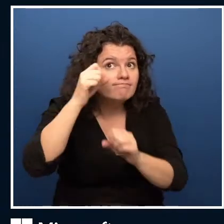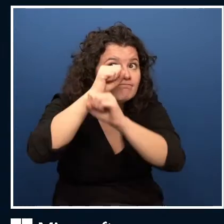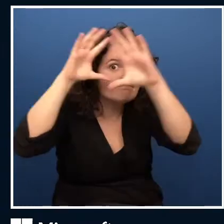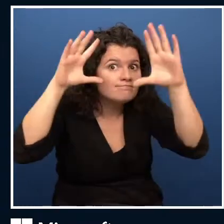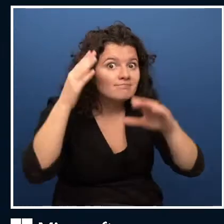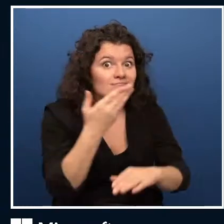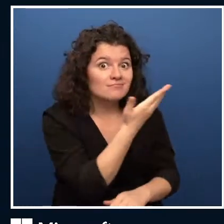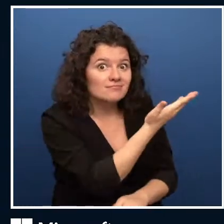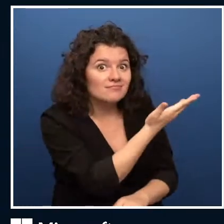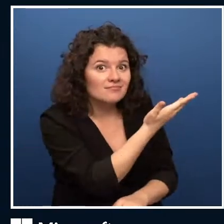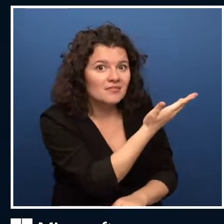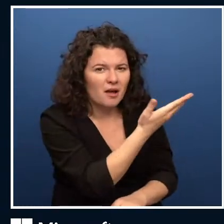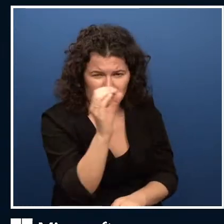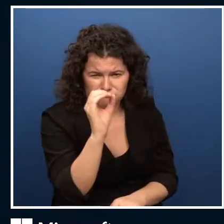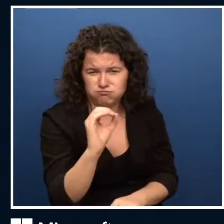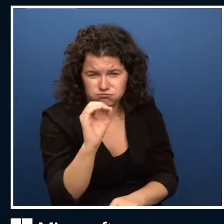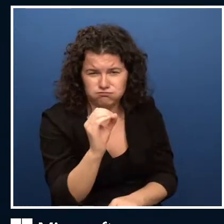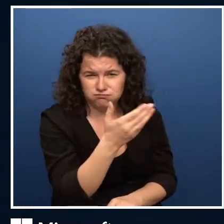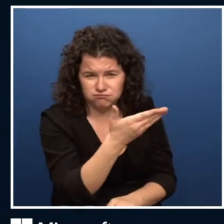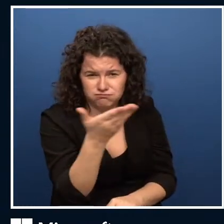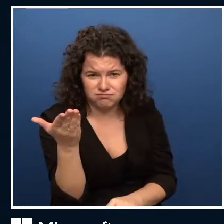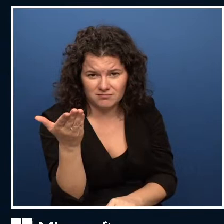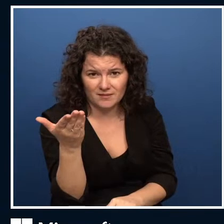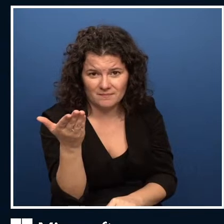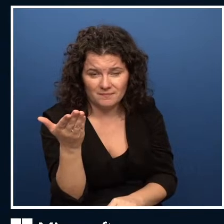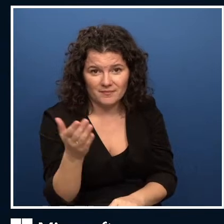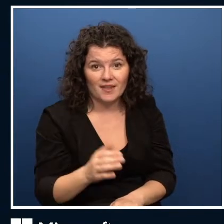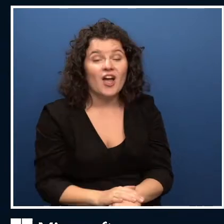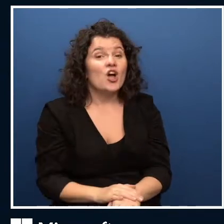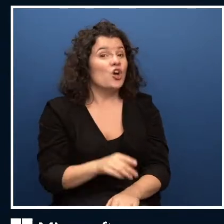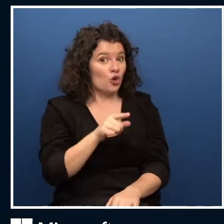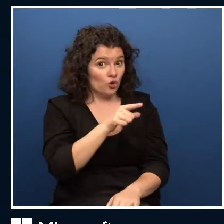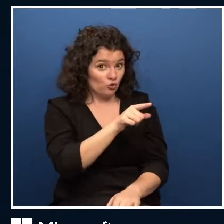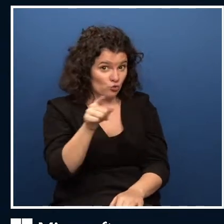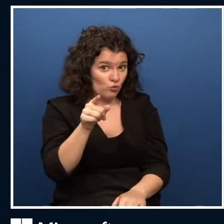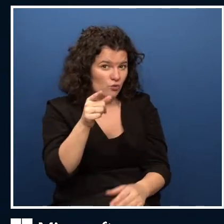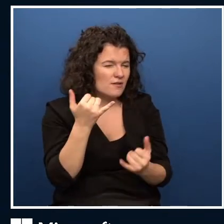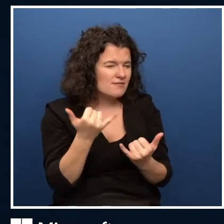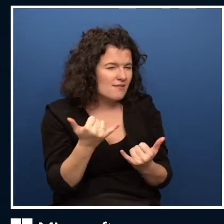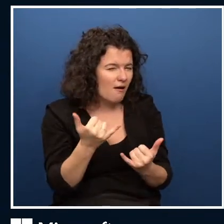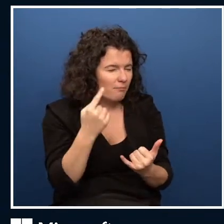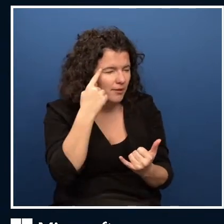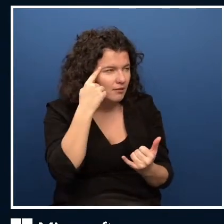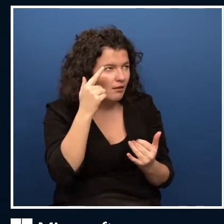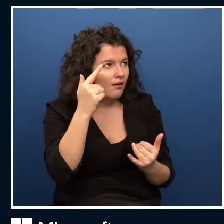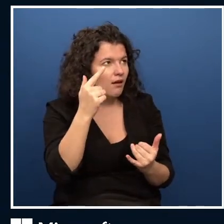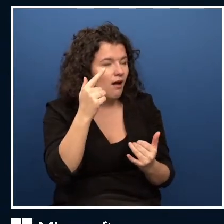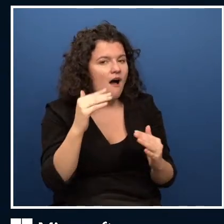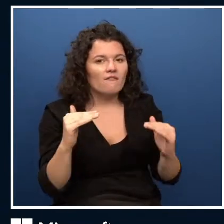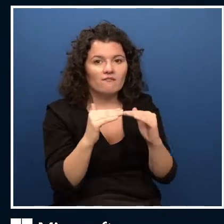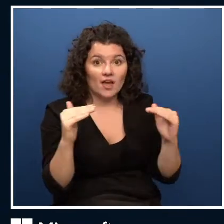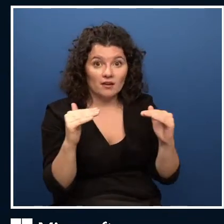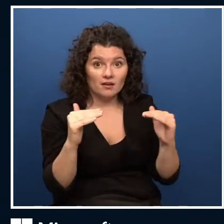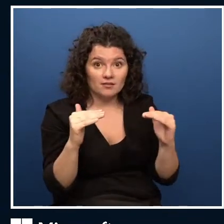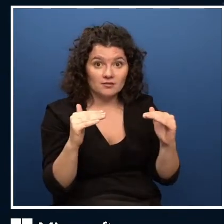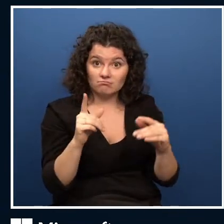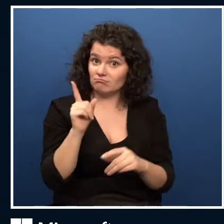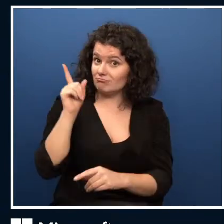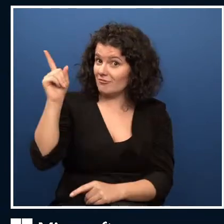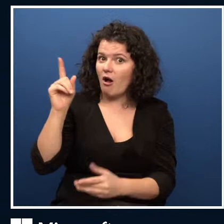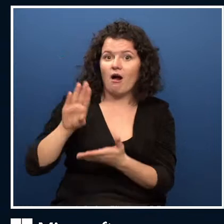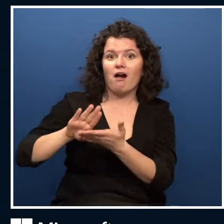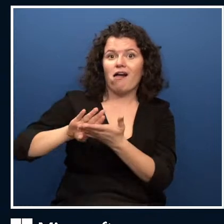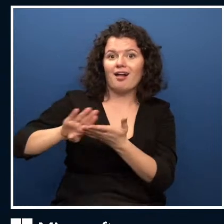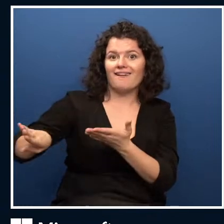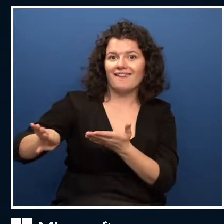trying. I hope you are making some sense of the idea of fairness in the machine learning context. Let's take